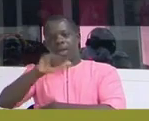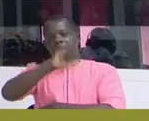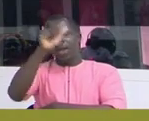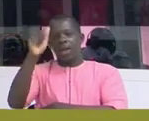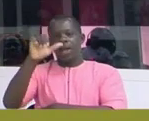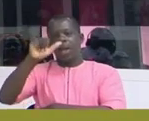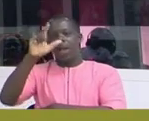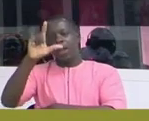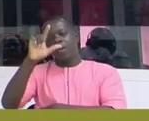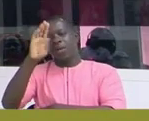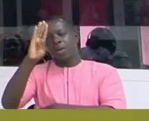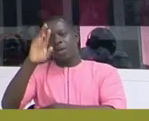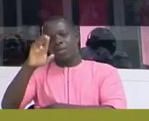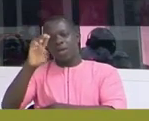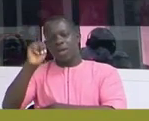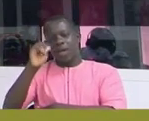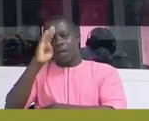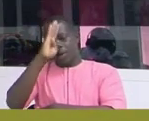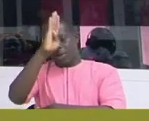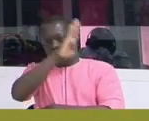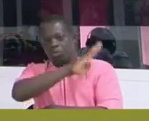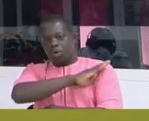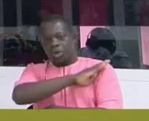school in